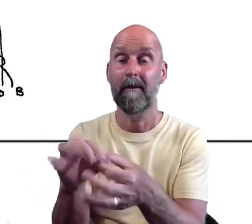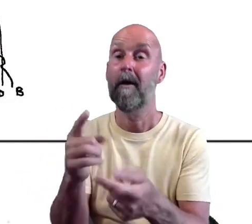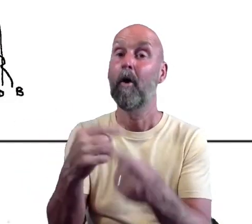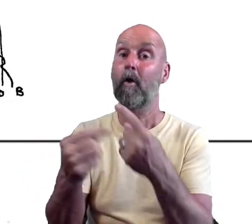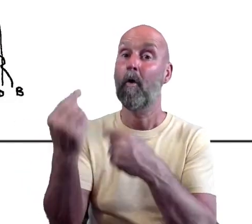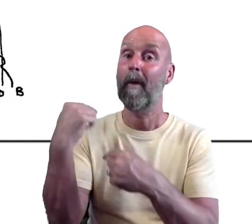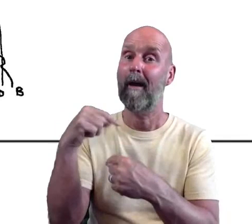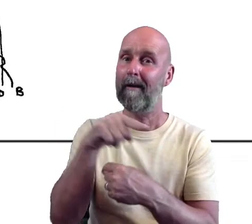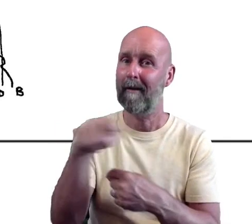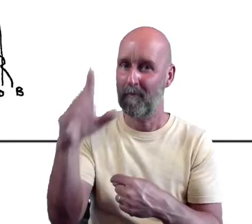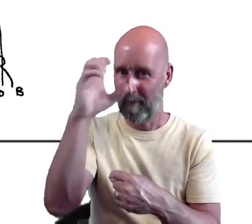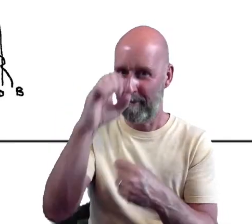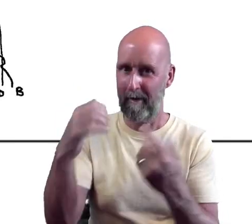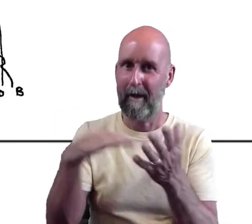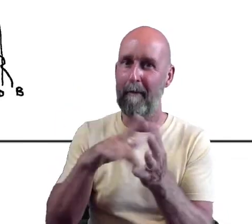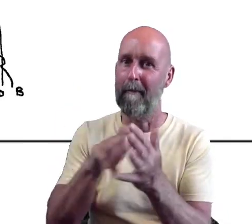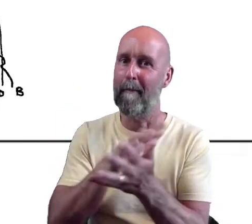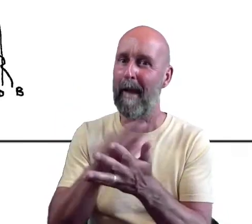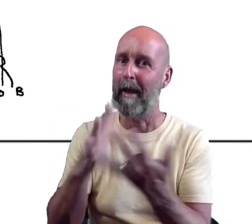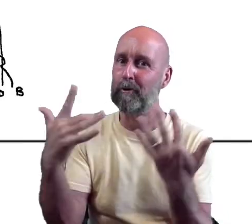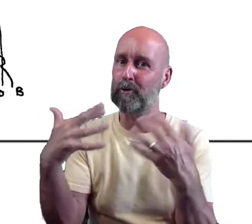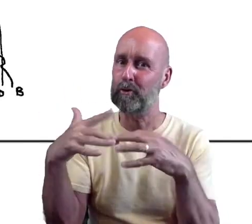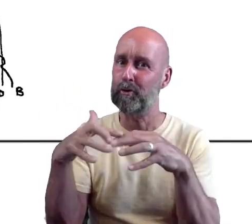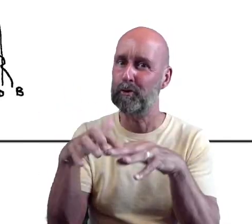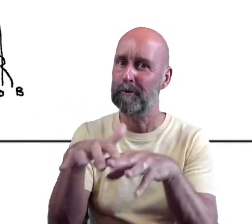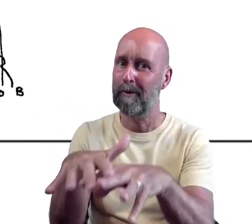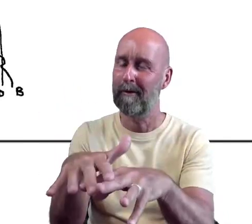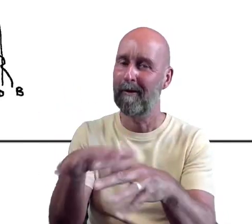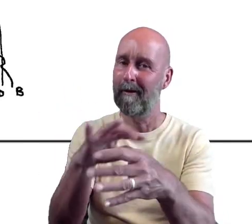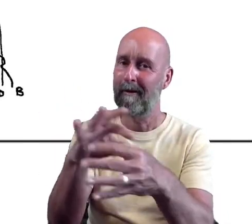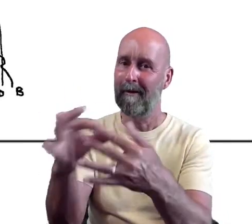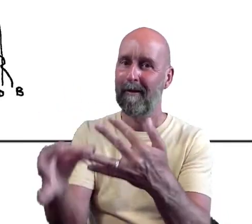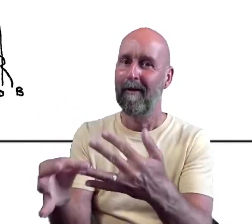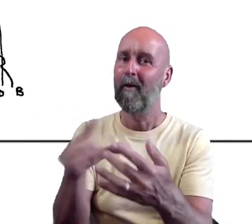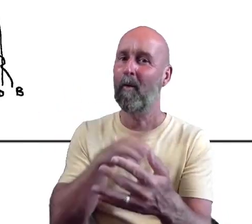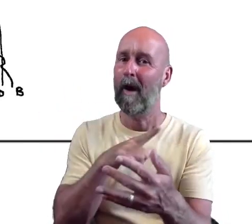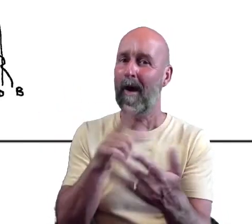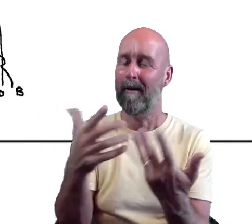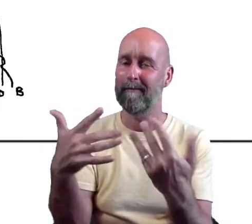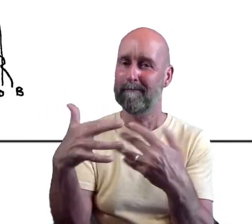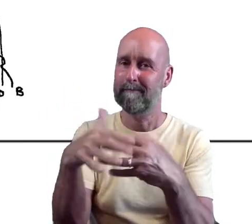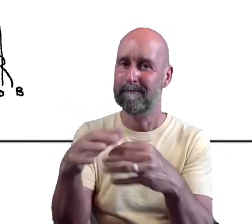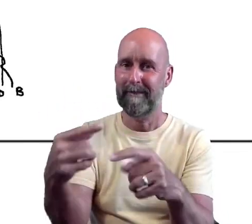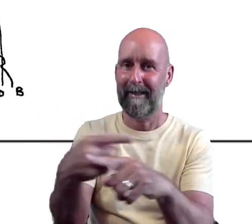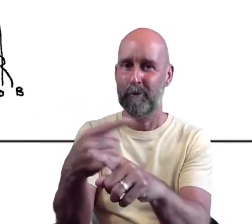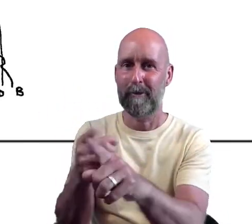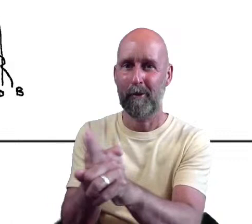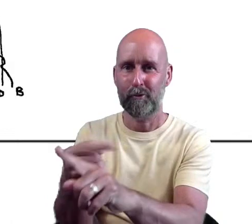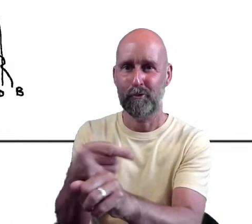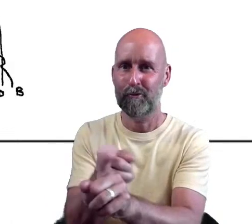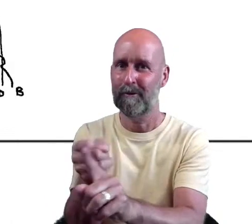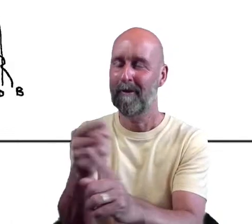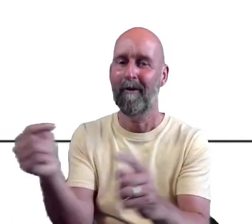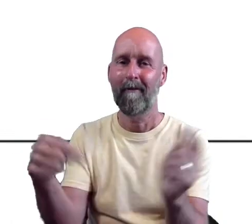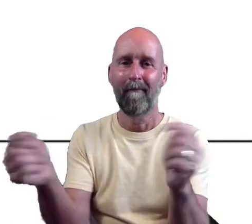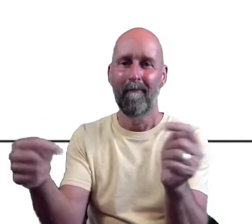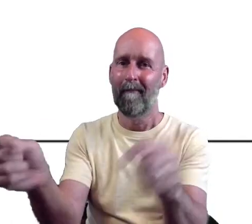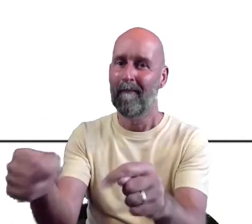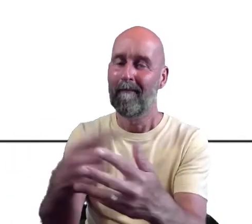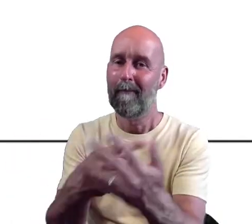of meshwork, we get the sense of places being about convergence and intersection of many, many different entities.